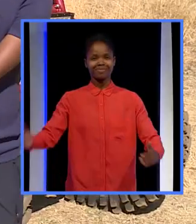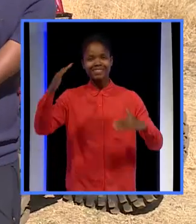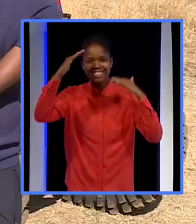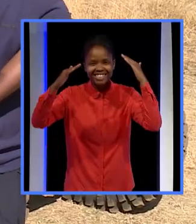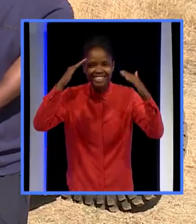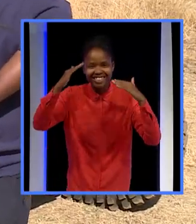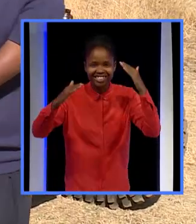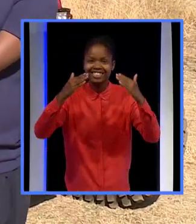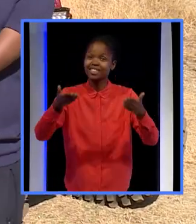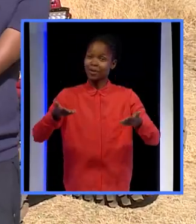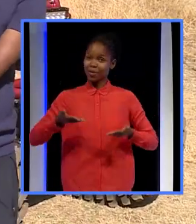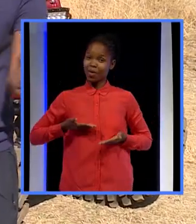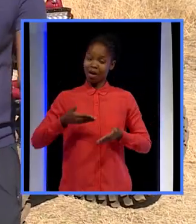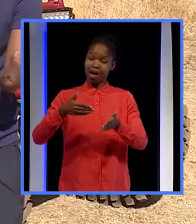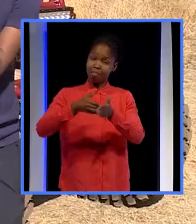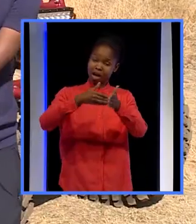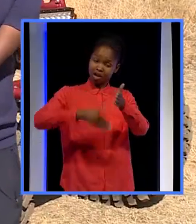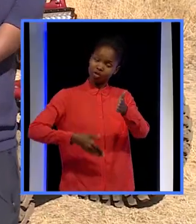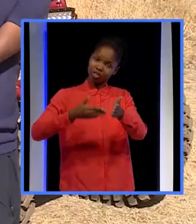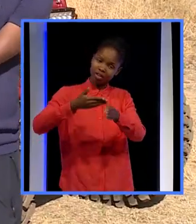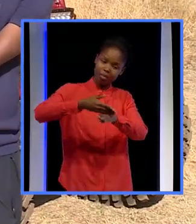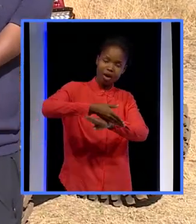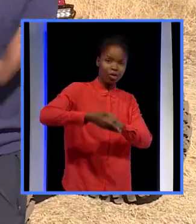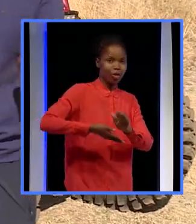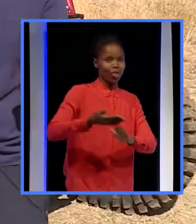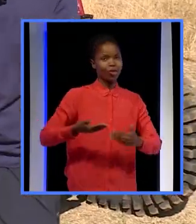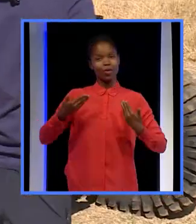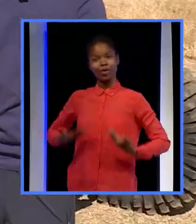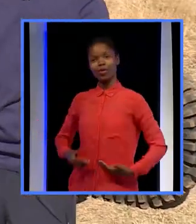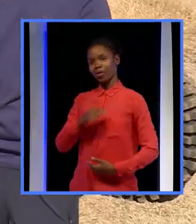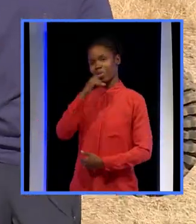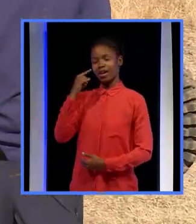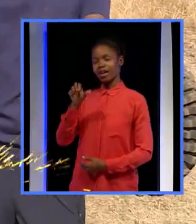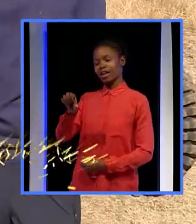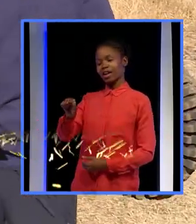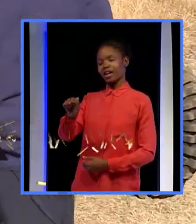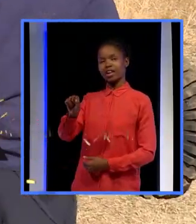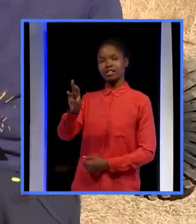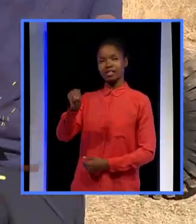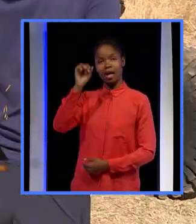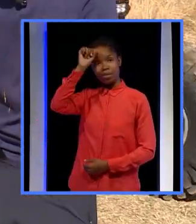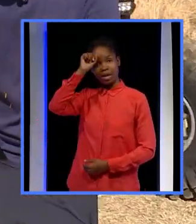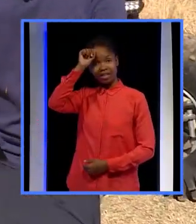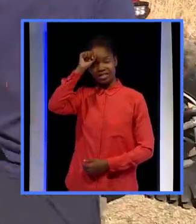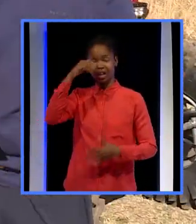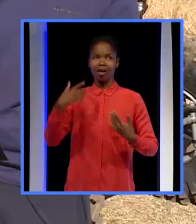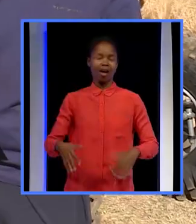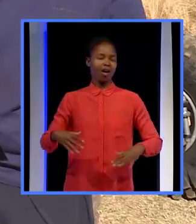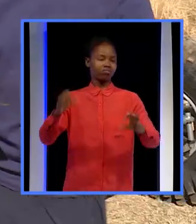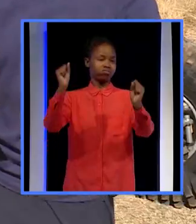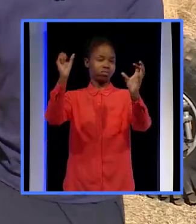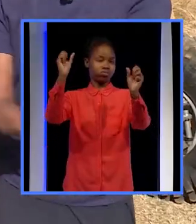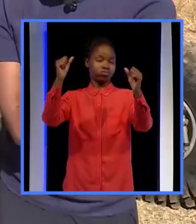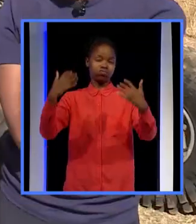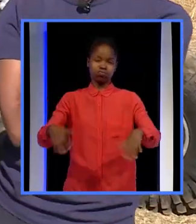Sinamgele kwenye futhi episode ye Beyond Boundaries ikamala Samkelo ka Khatebe and namhlanje sinilethele a beautiful crazy mad special